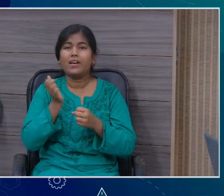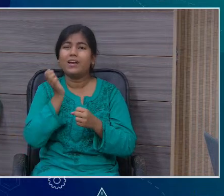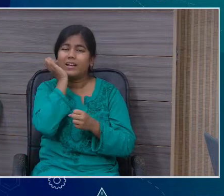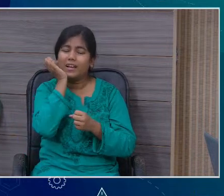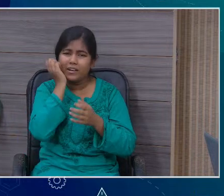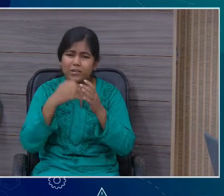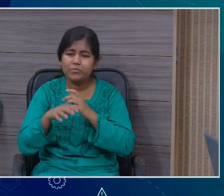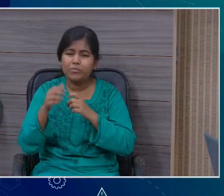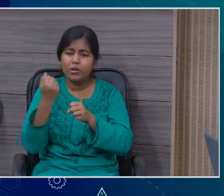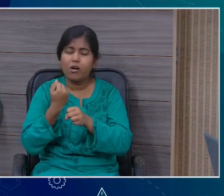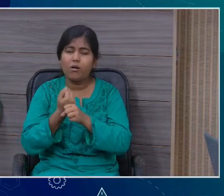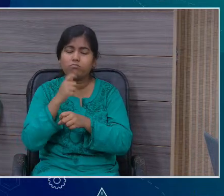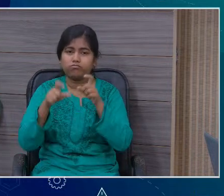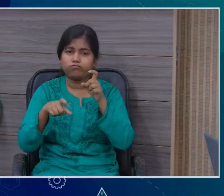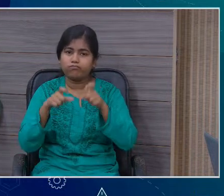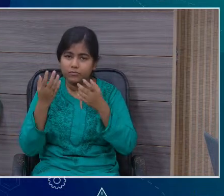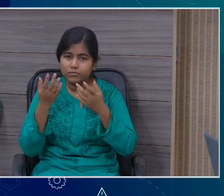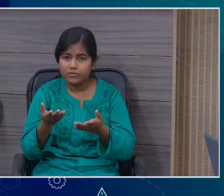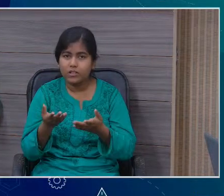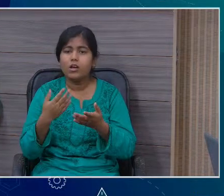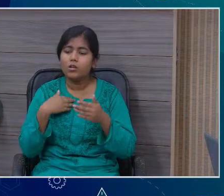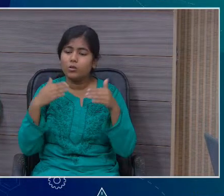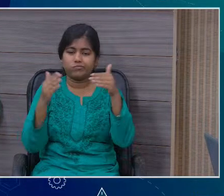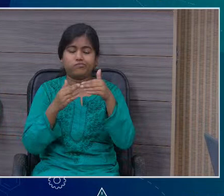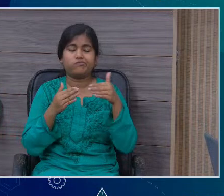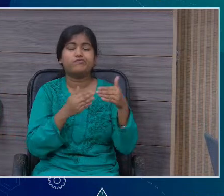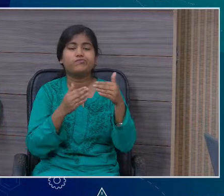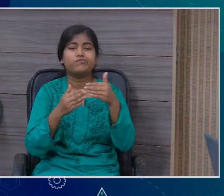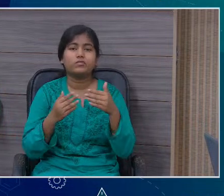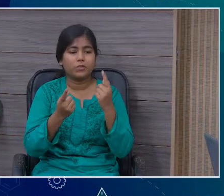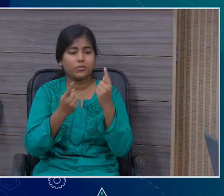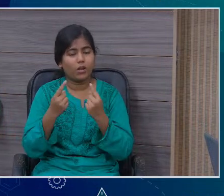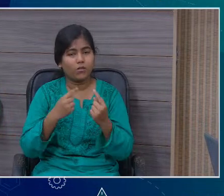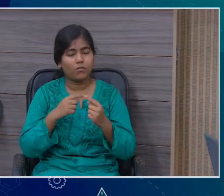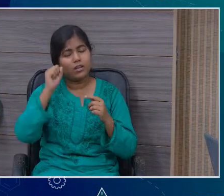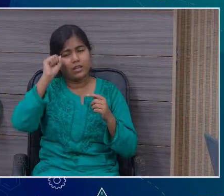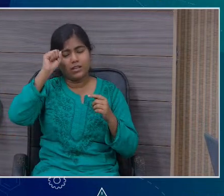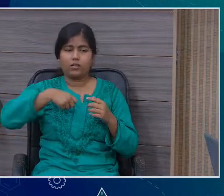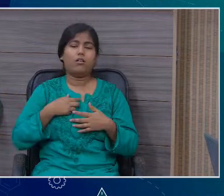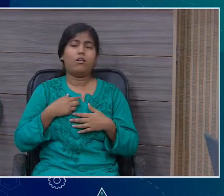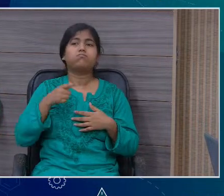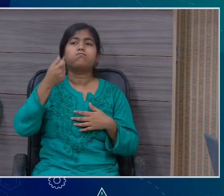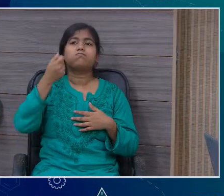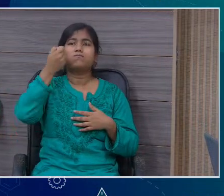so that they can get a thin of it that yes, these people are also